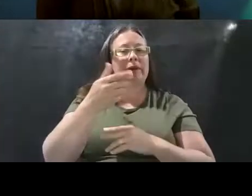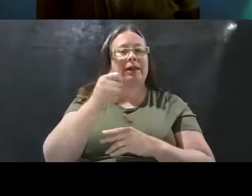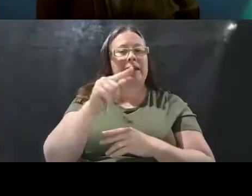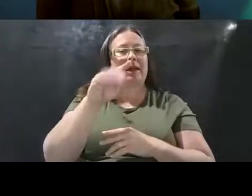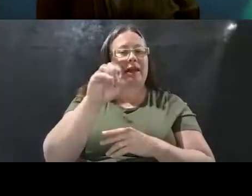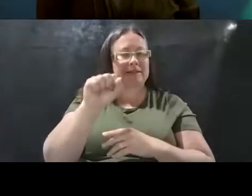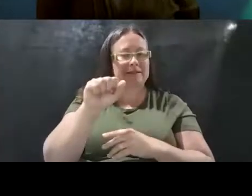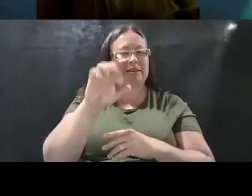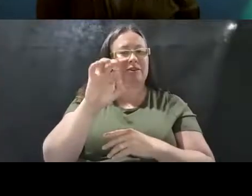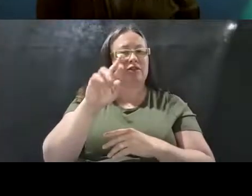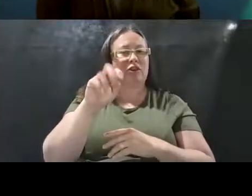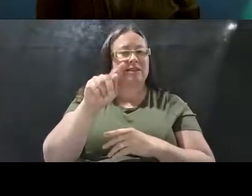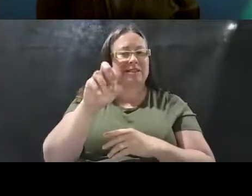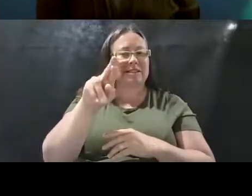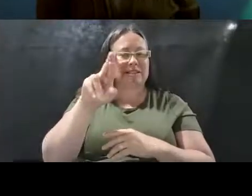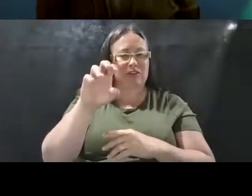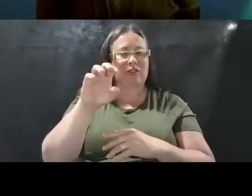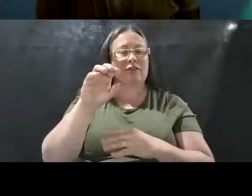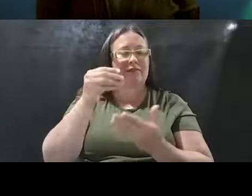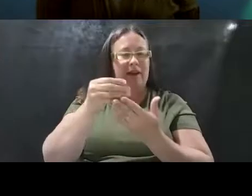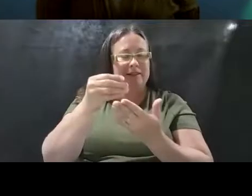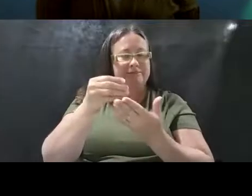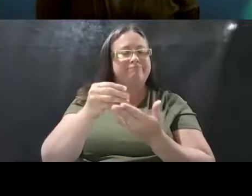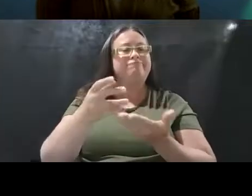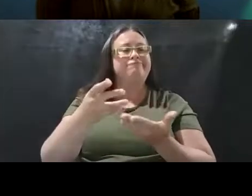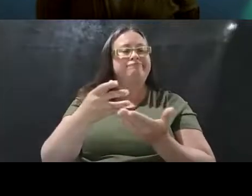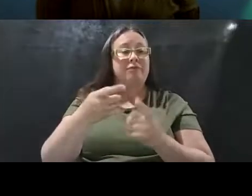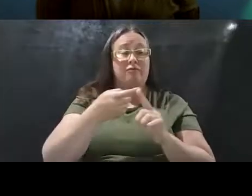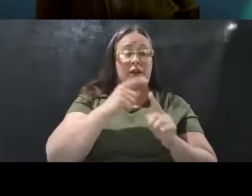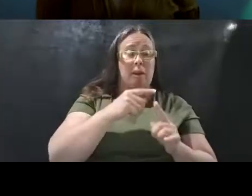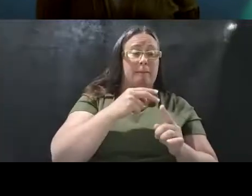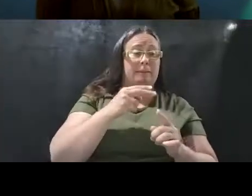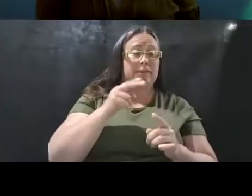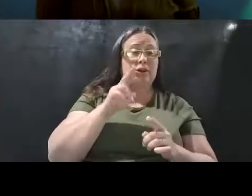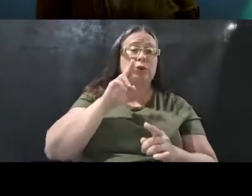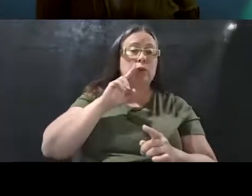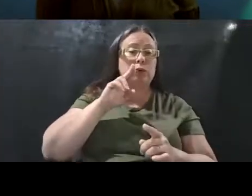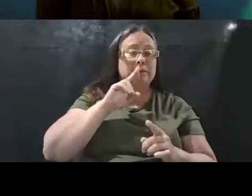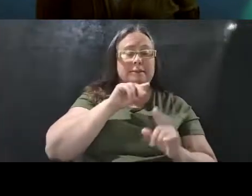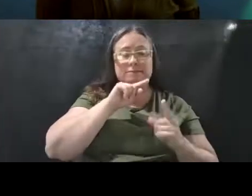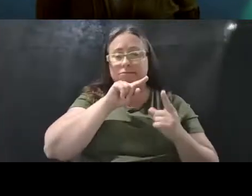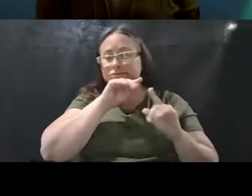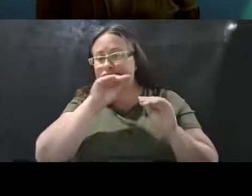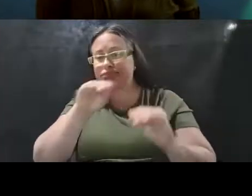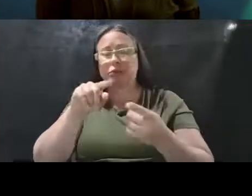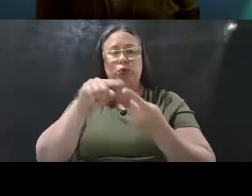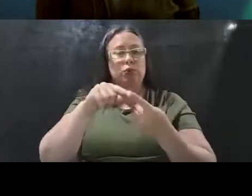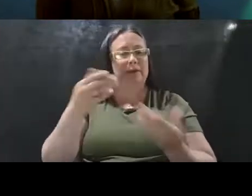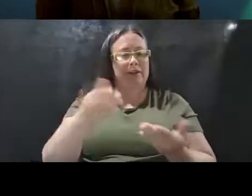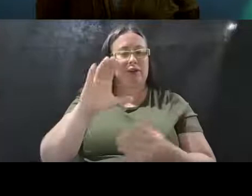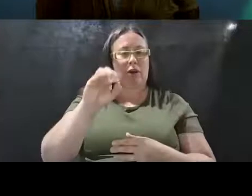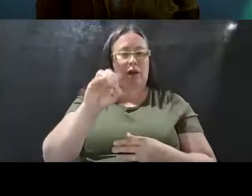that put up the funds that allowed us to move our group from Houston to Colorado. At